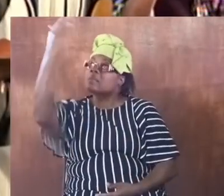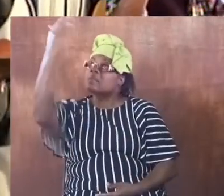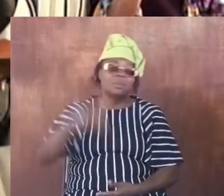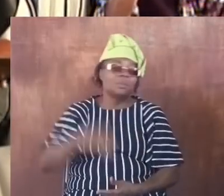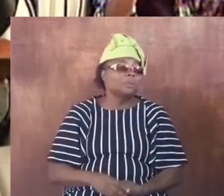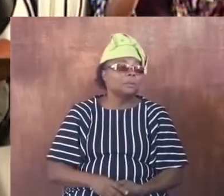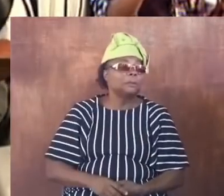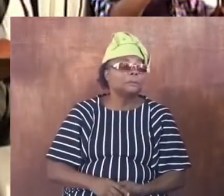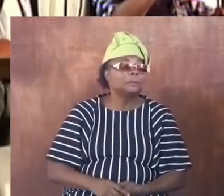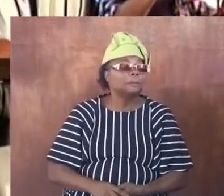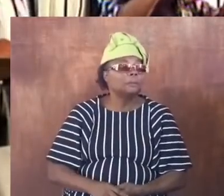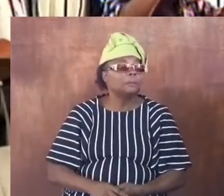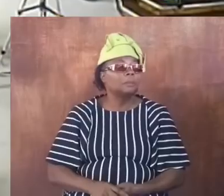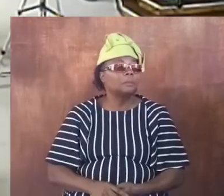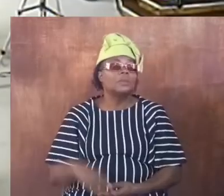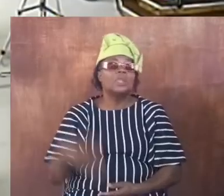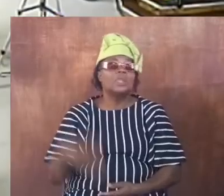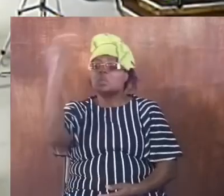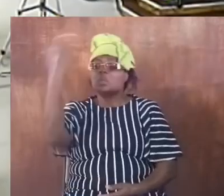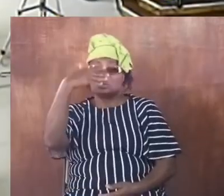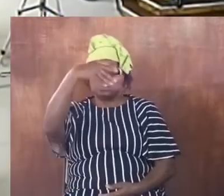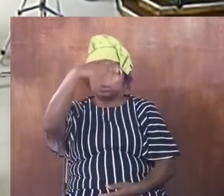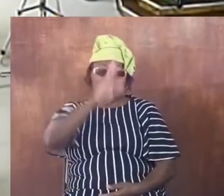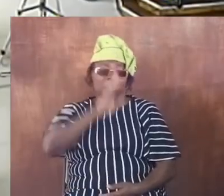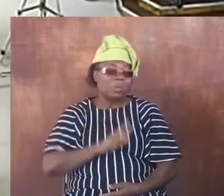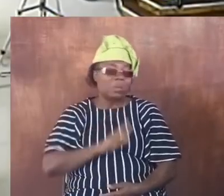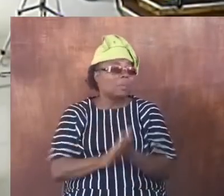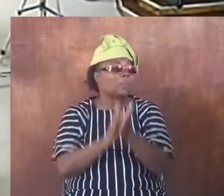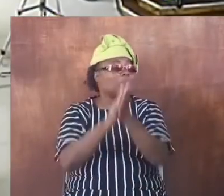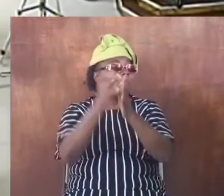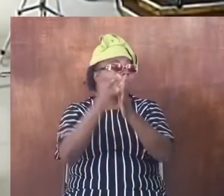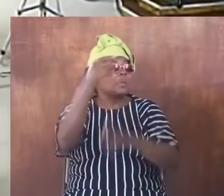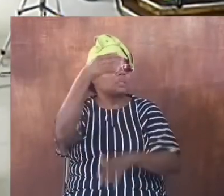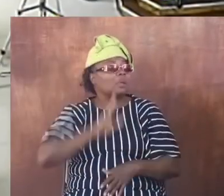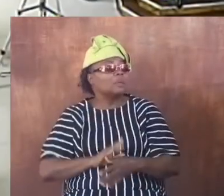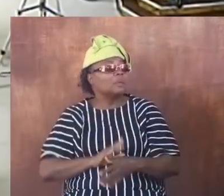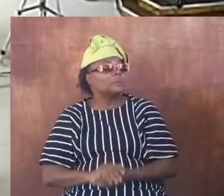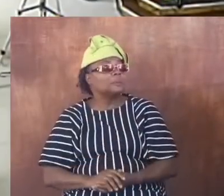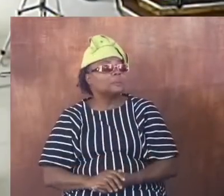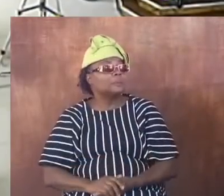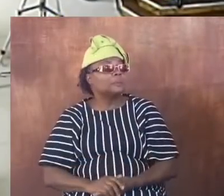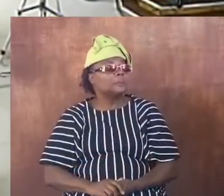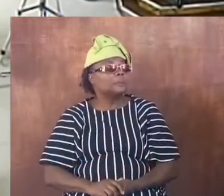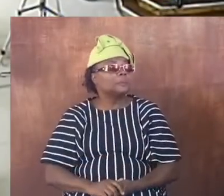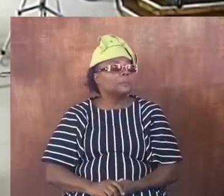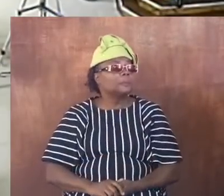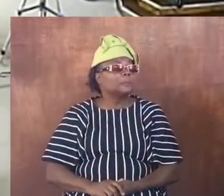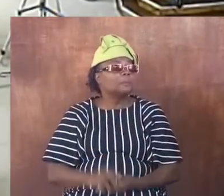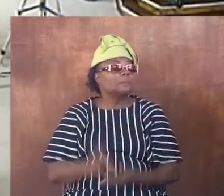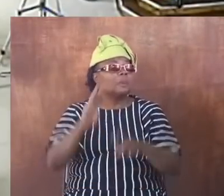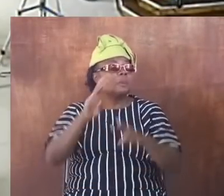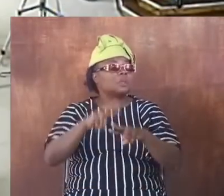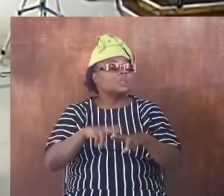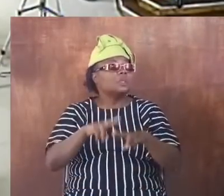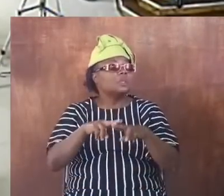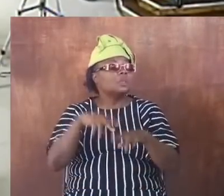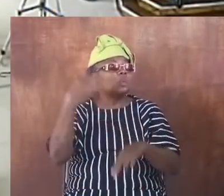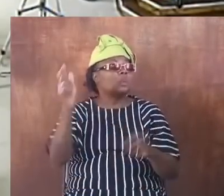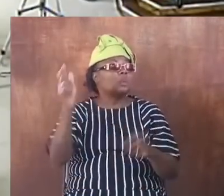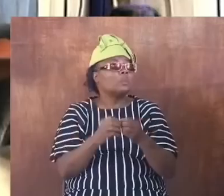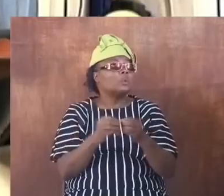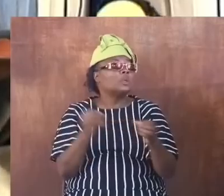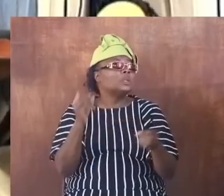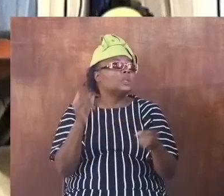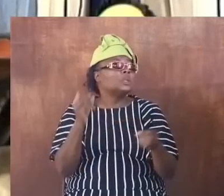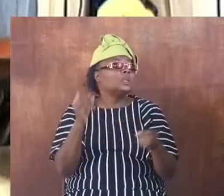Praise God. He's an awesome God. Praise God. Praise God. Praise God. You may be seated one more time.